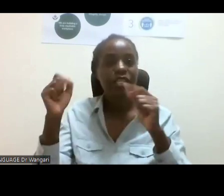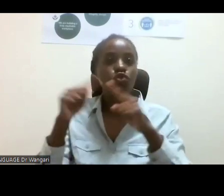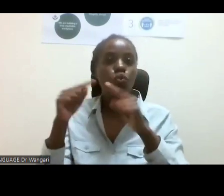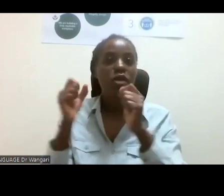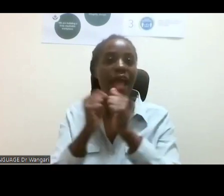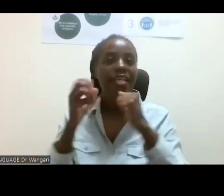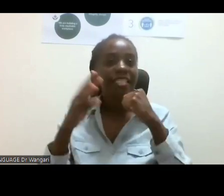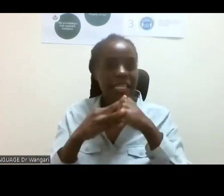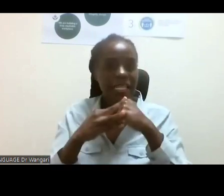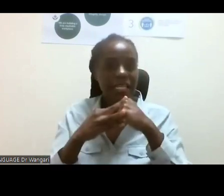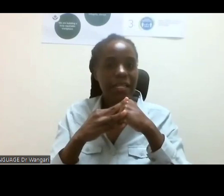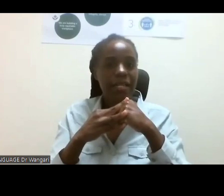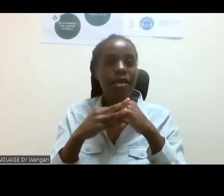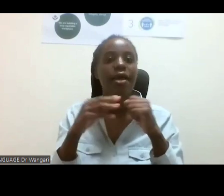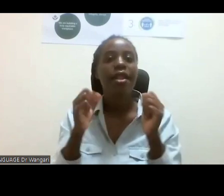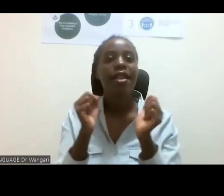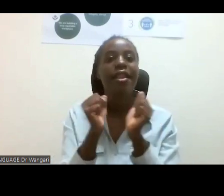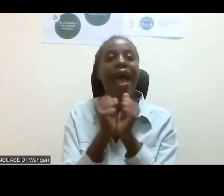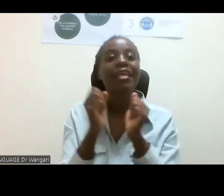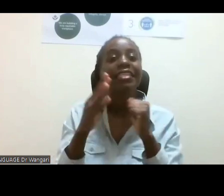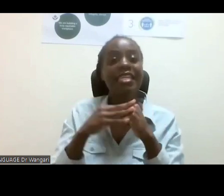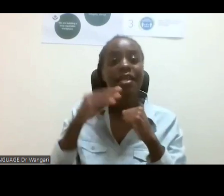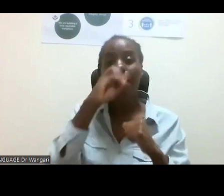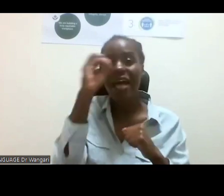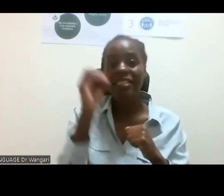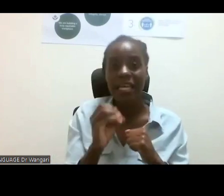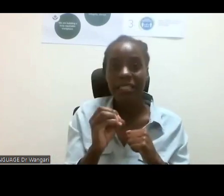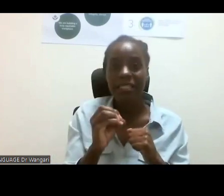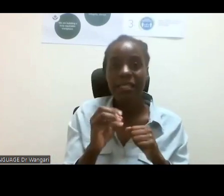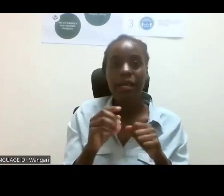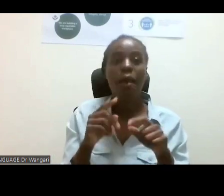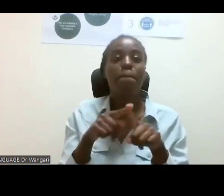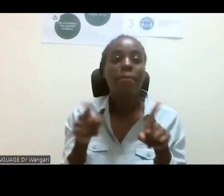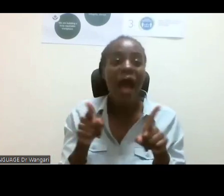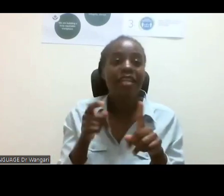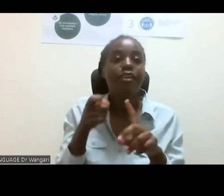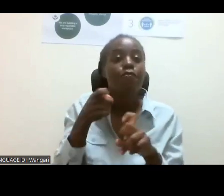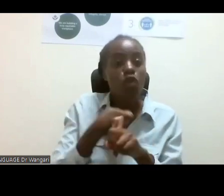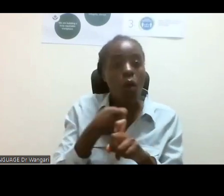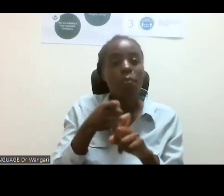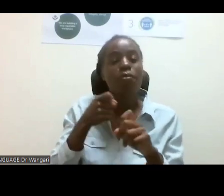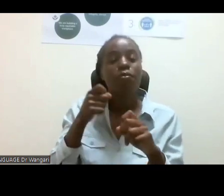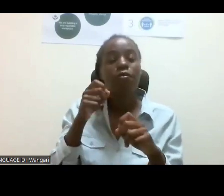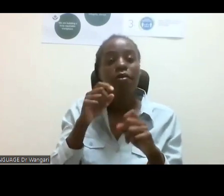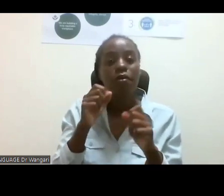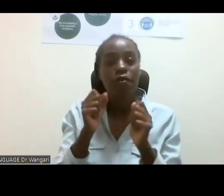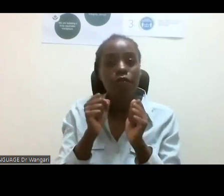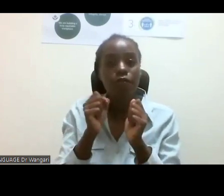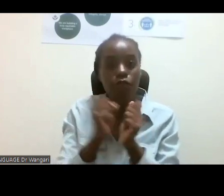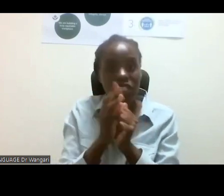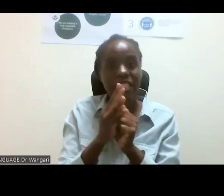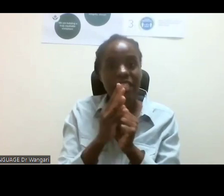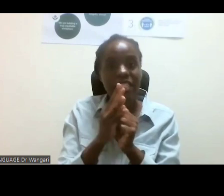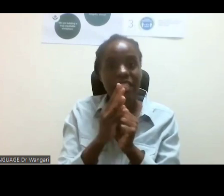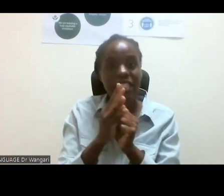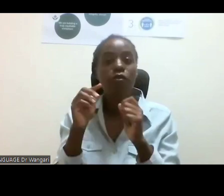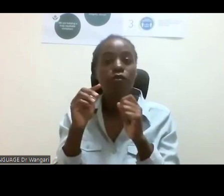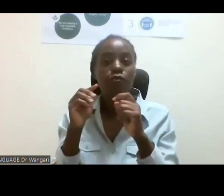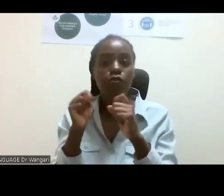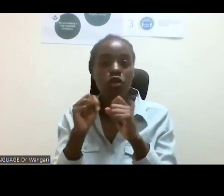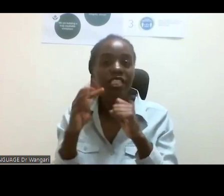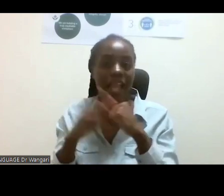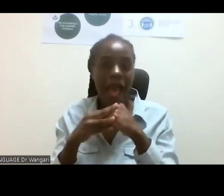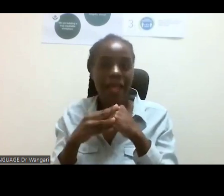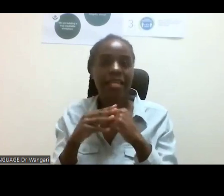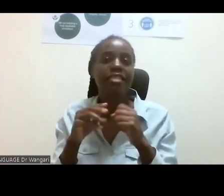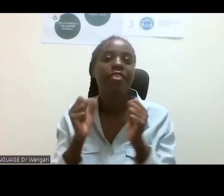19%, while the upper age group, that is age of 45 to 49, are at 23%. This shows that